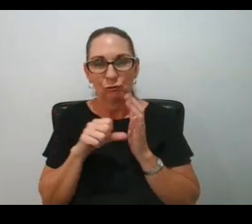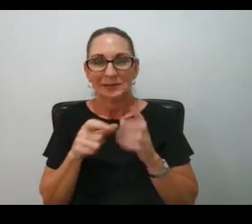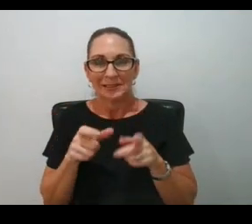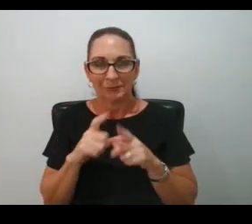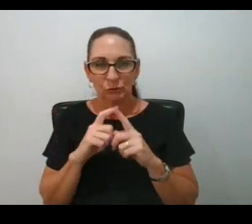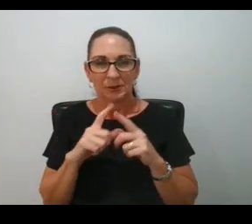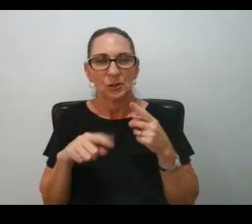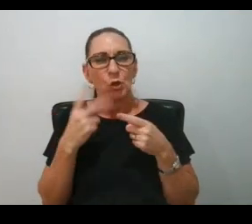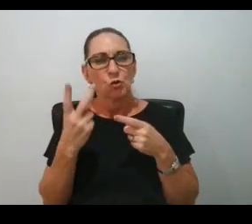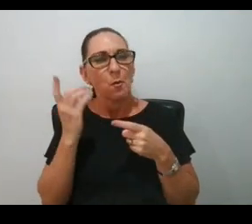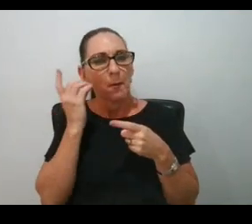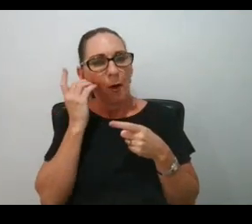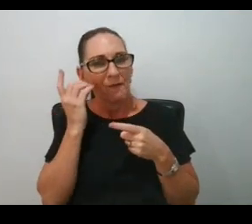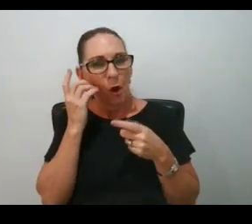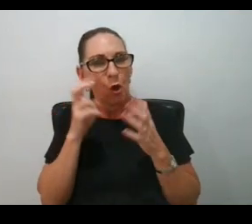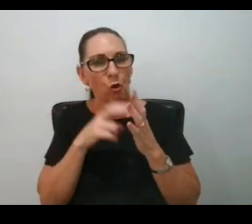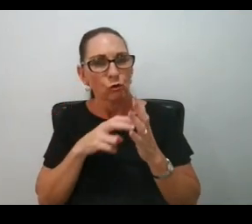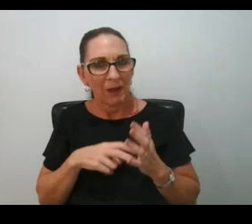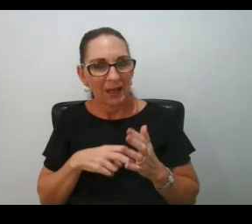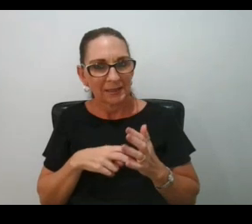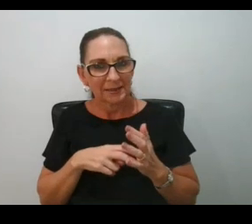get.